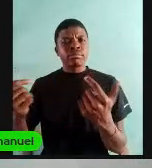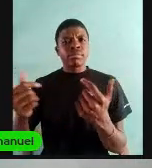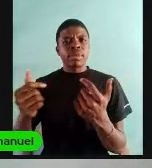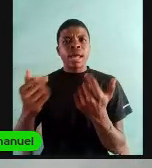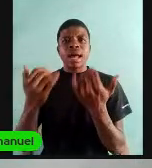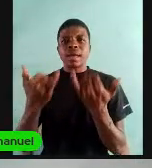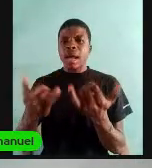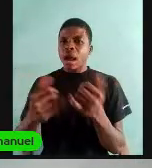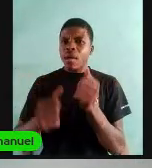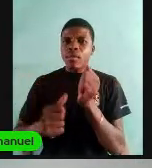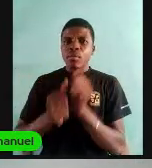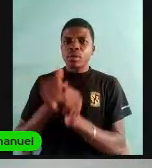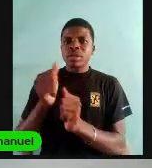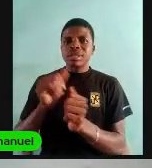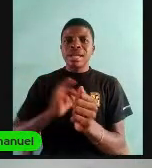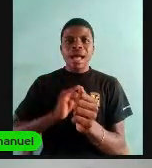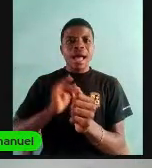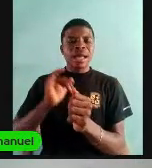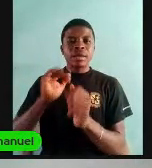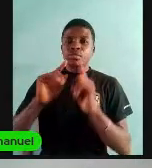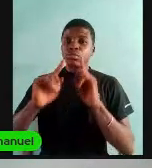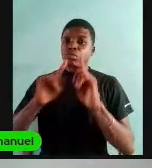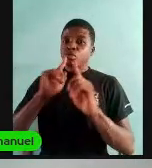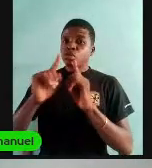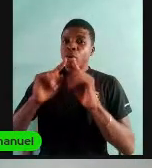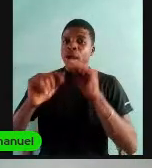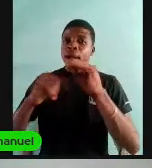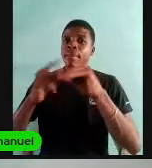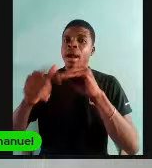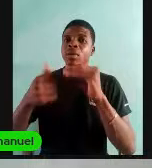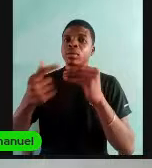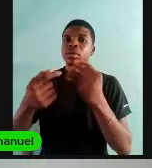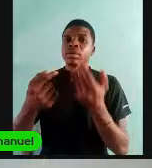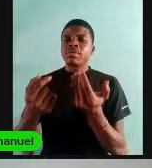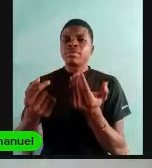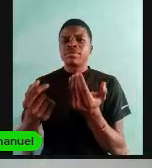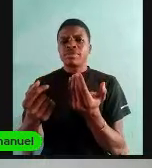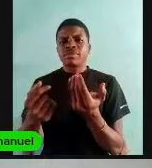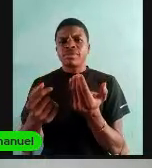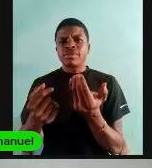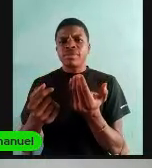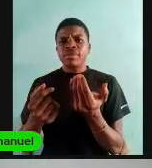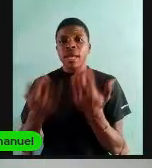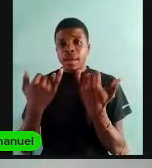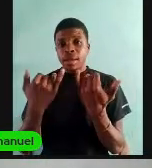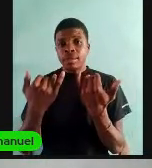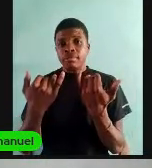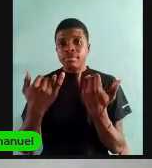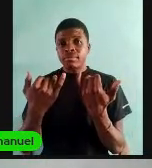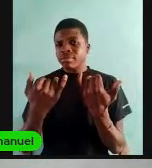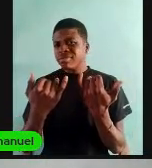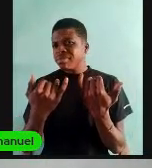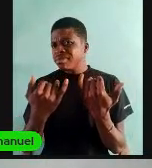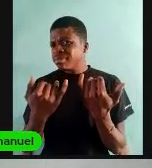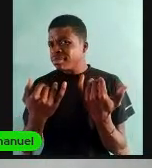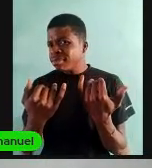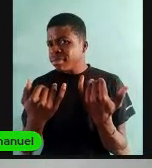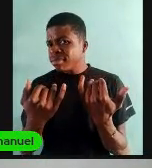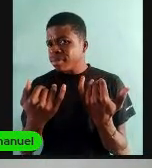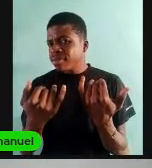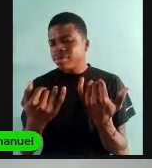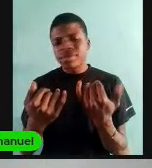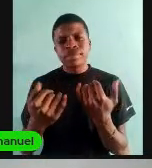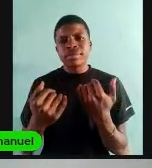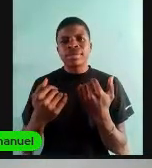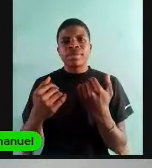beginner friendly. Like when I started my coding career, that was sometimes 2022. I started with Scratch.